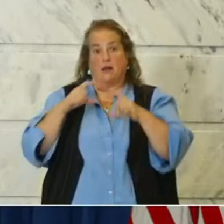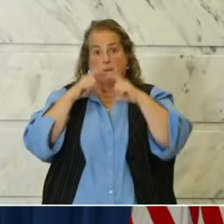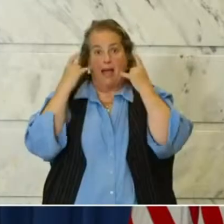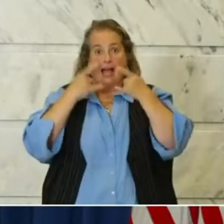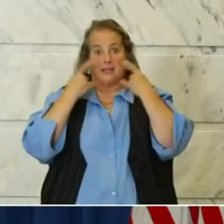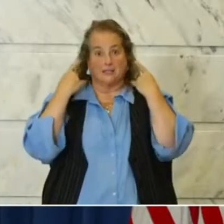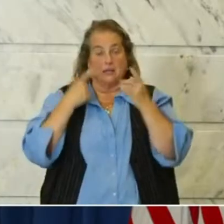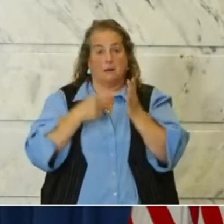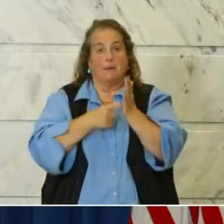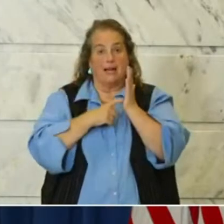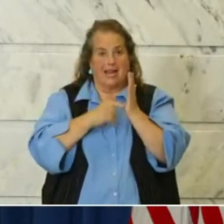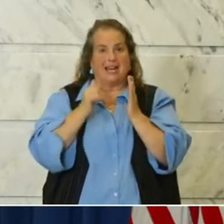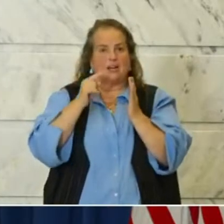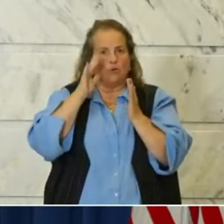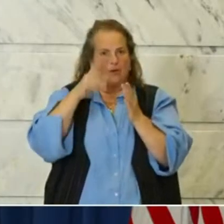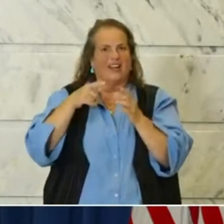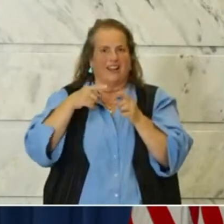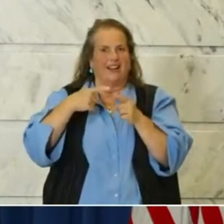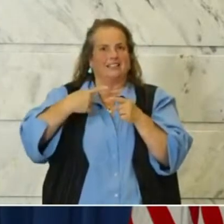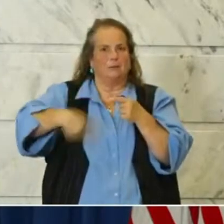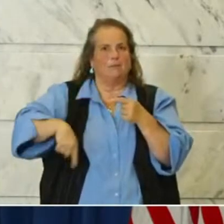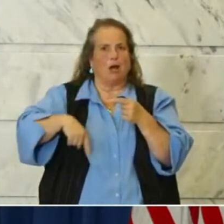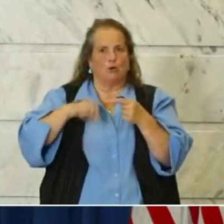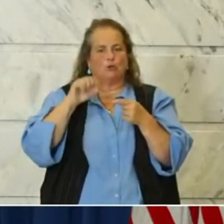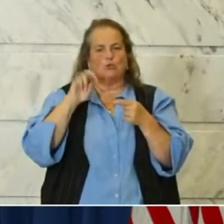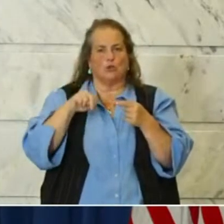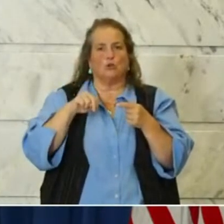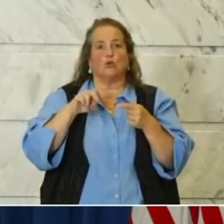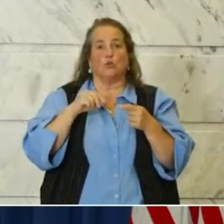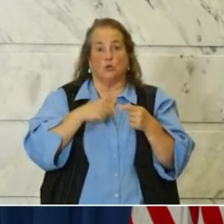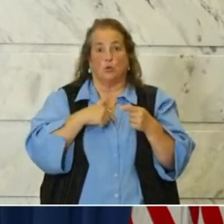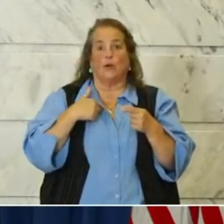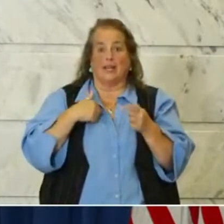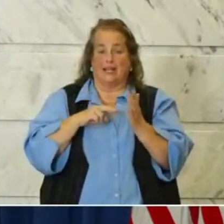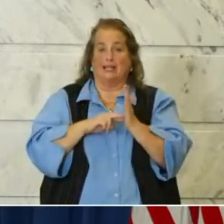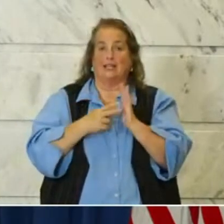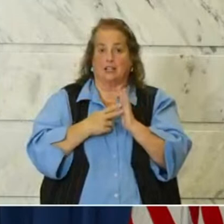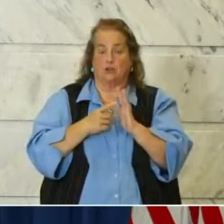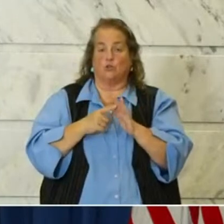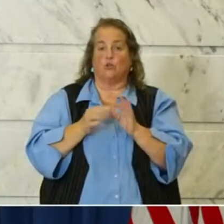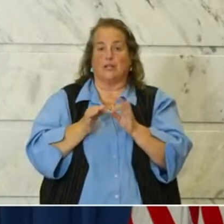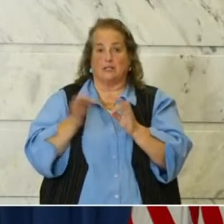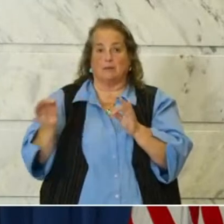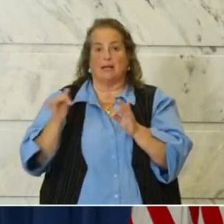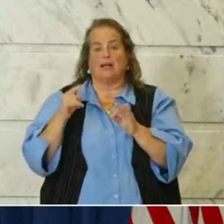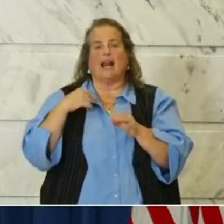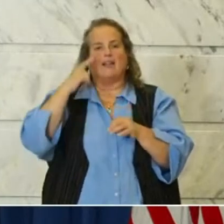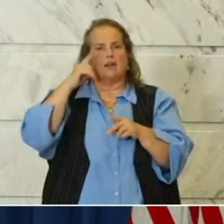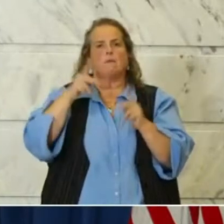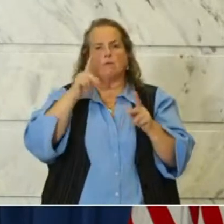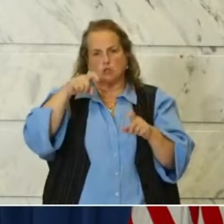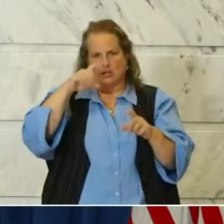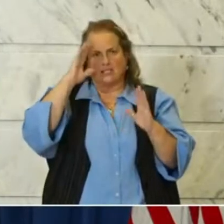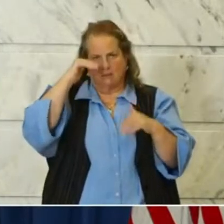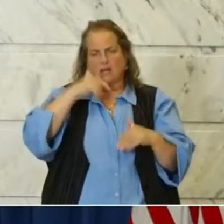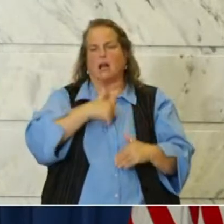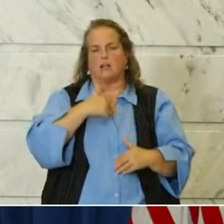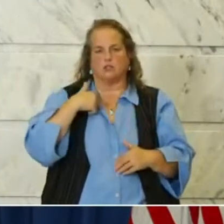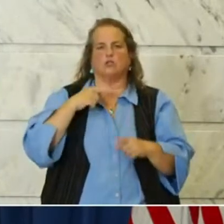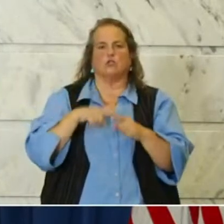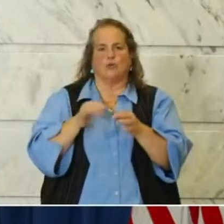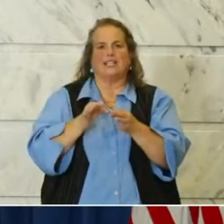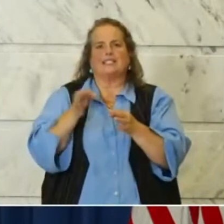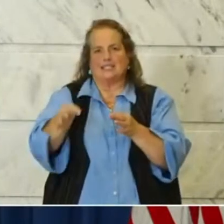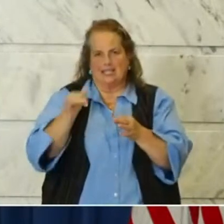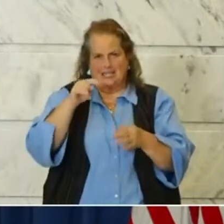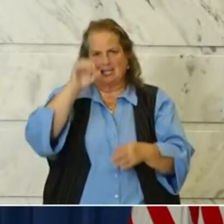The question is whether we intend on extending the facial covering mandate. I think people should expect for us to do it. It is